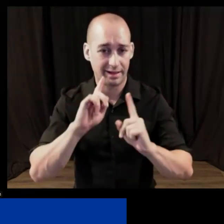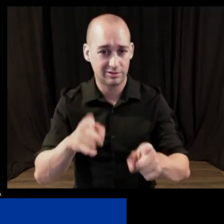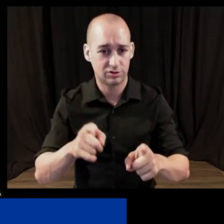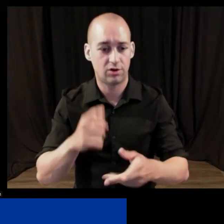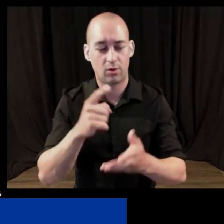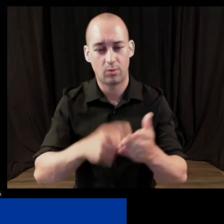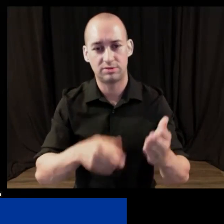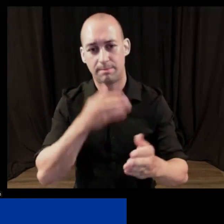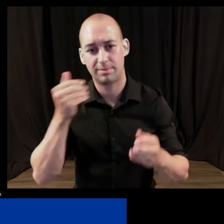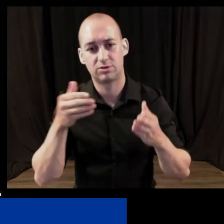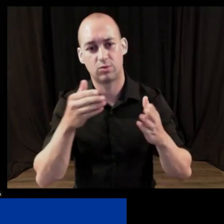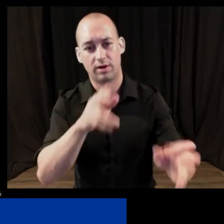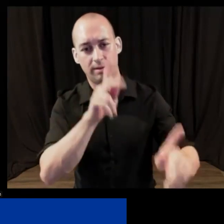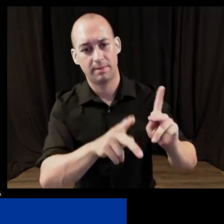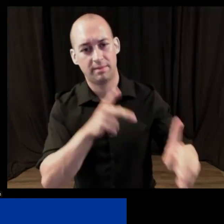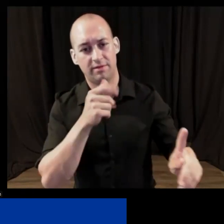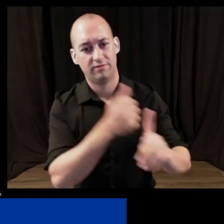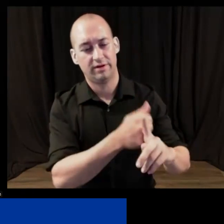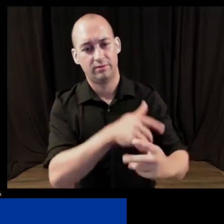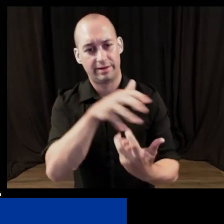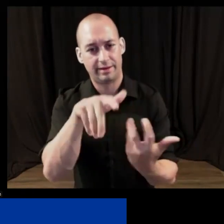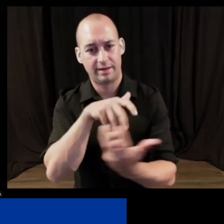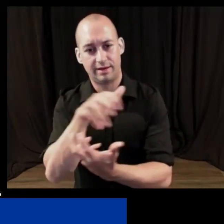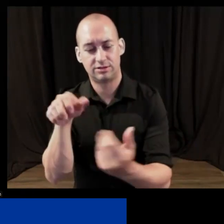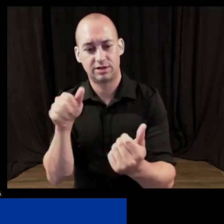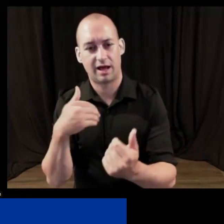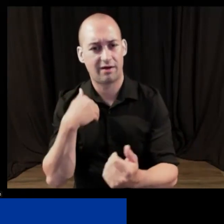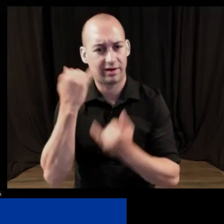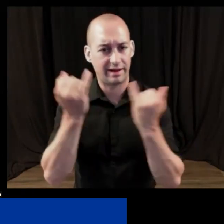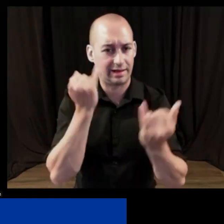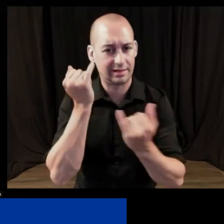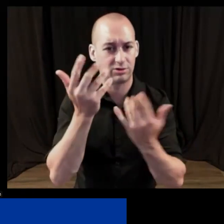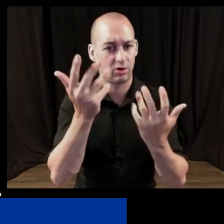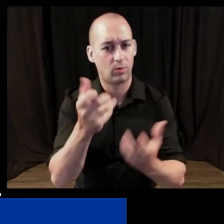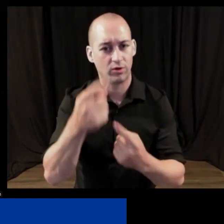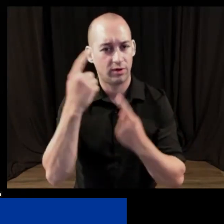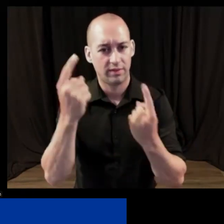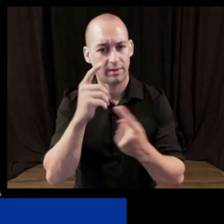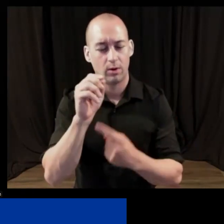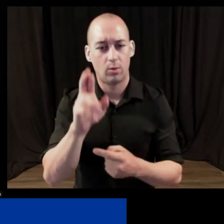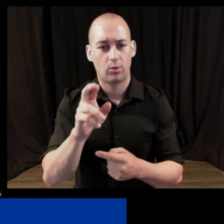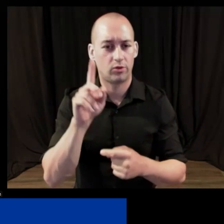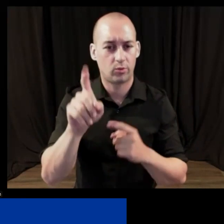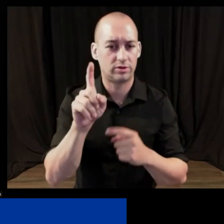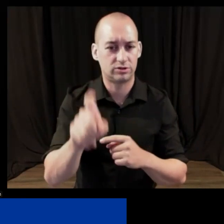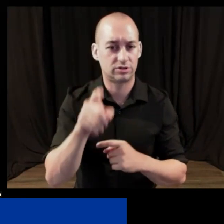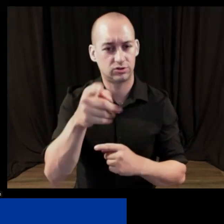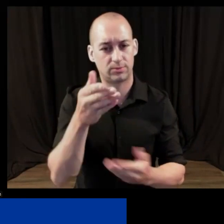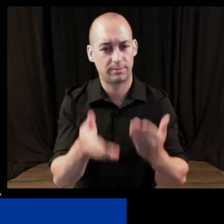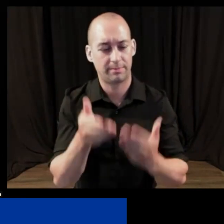way for stakeholders to engage if we have ideas we want you to consider, or we have questions that you might be